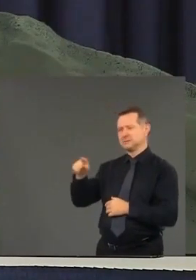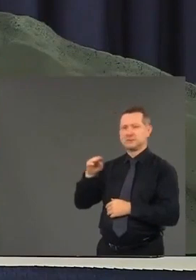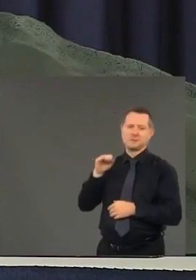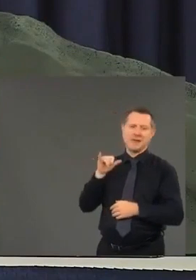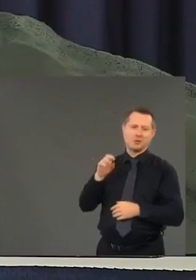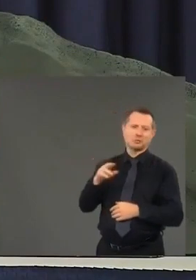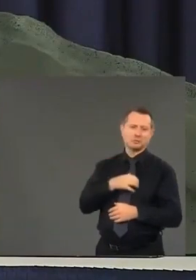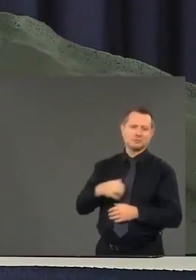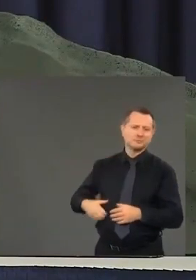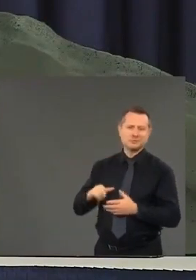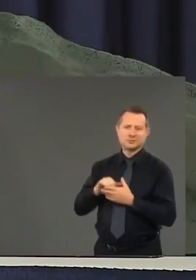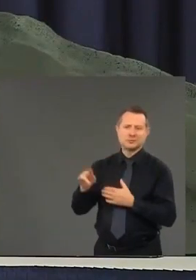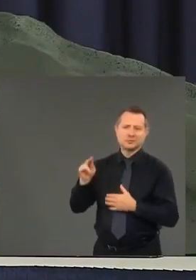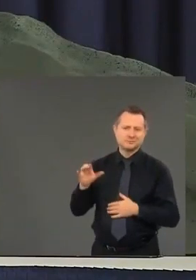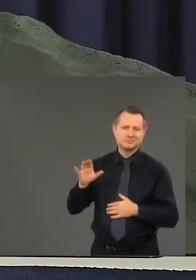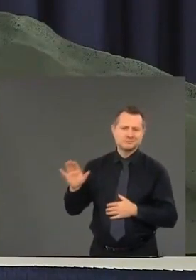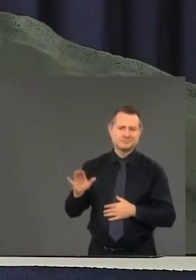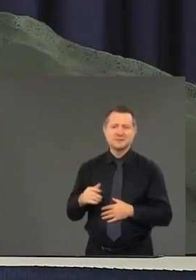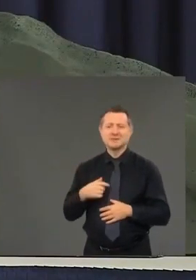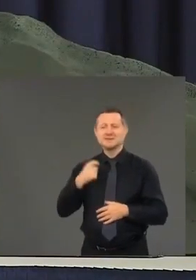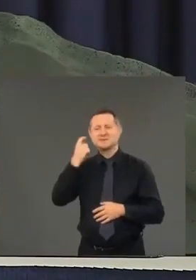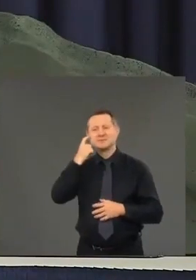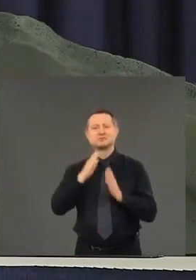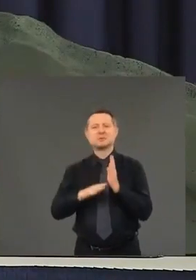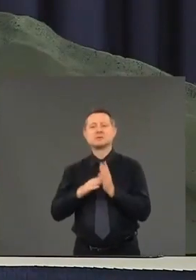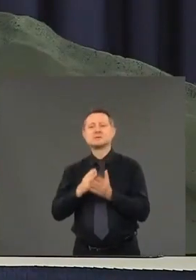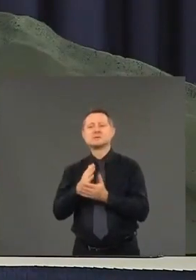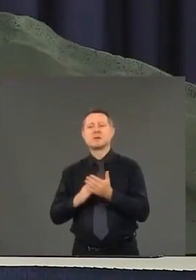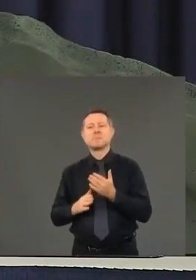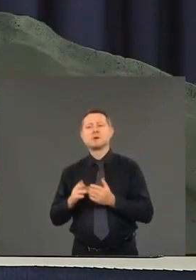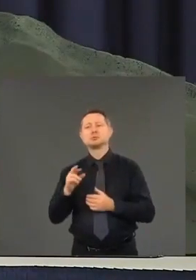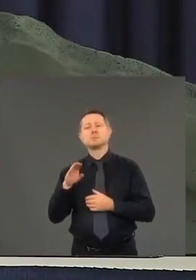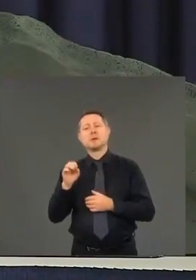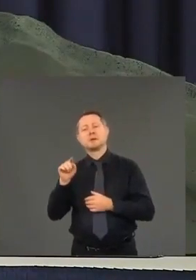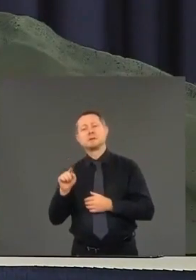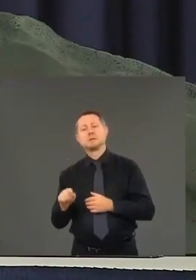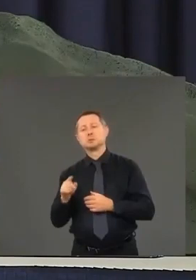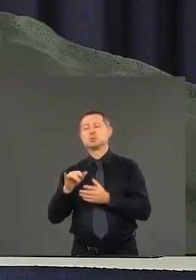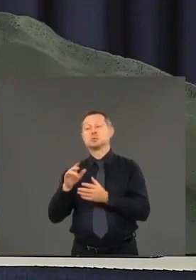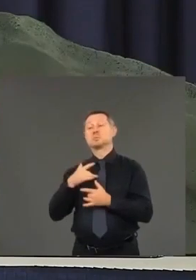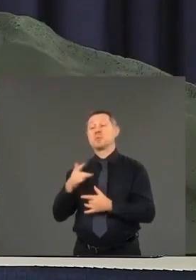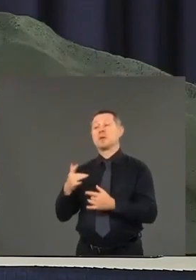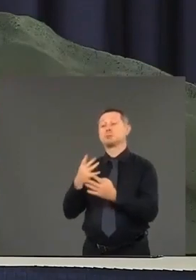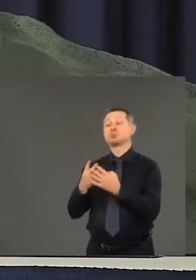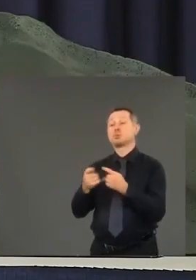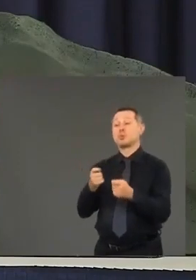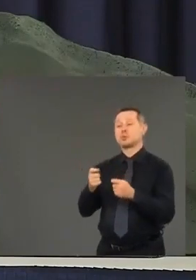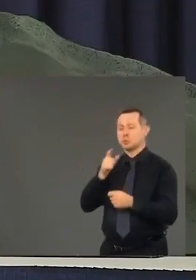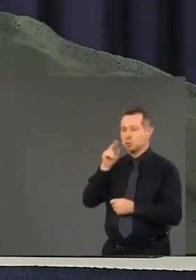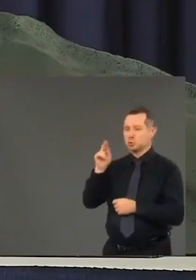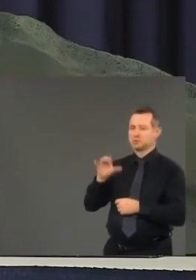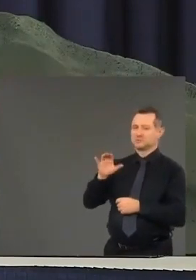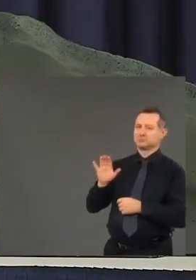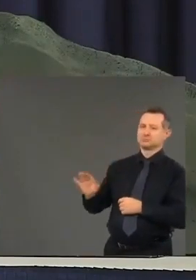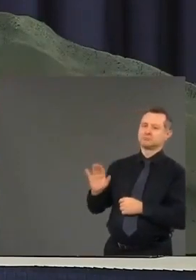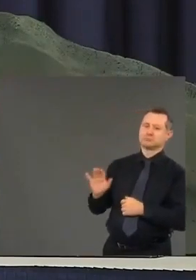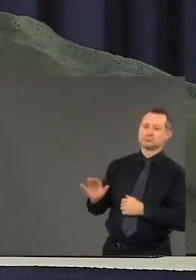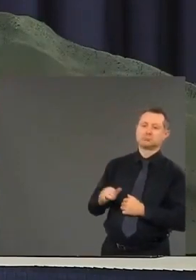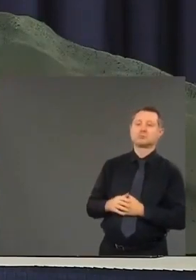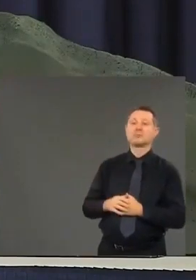We may have released some from Rikers, but predominantly that's New York City. There was also a suggestion